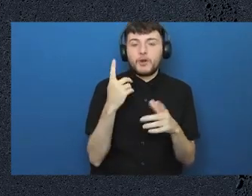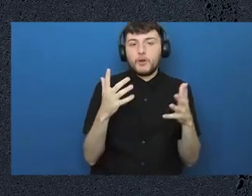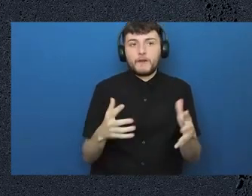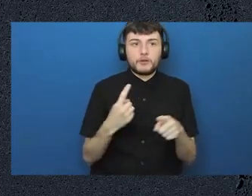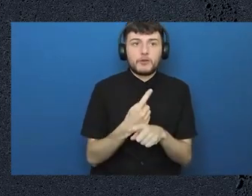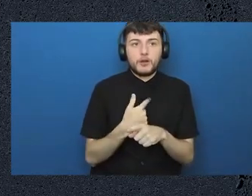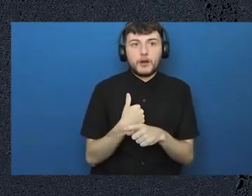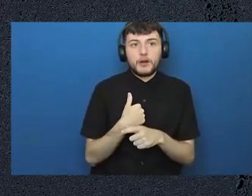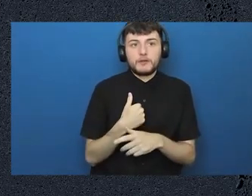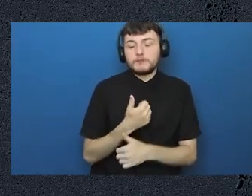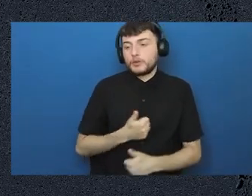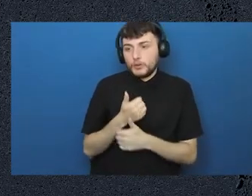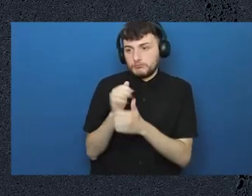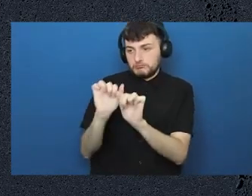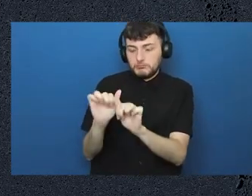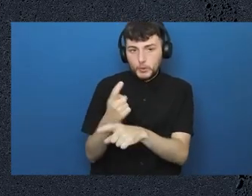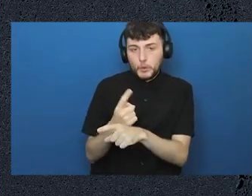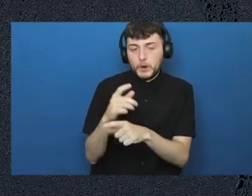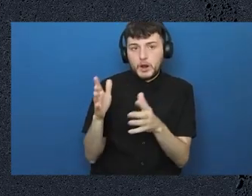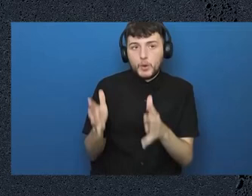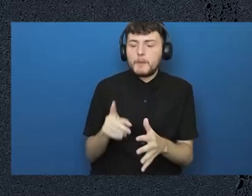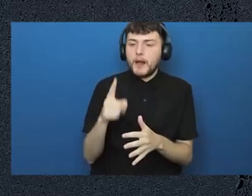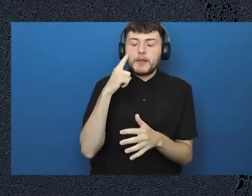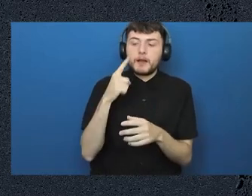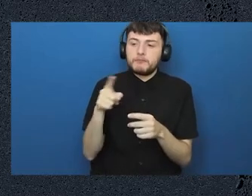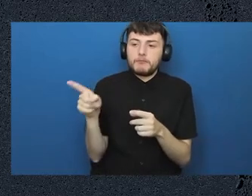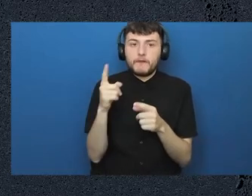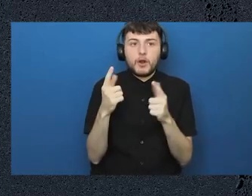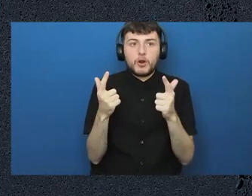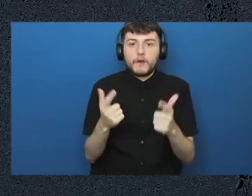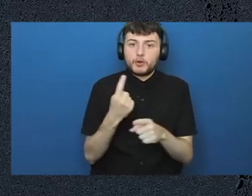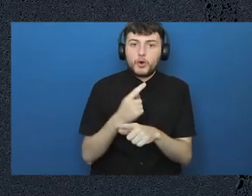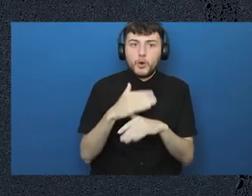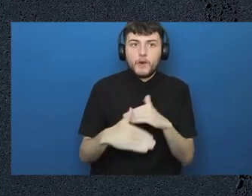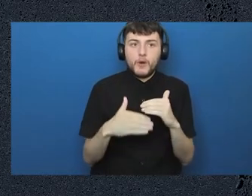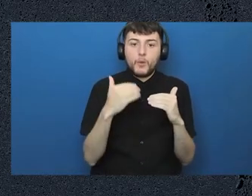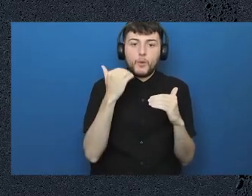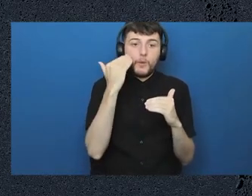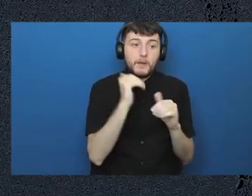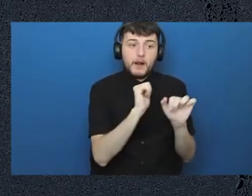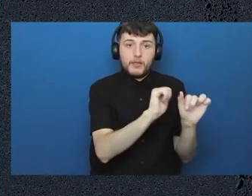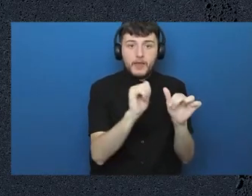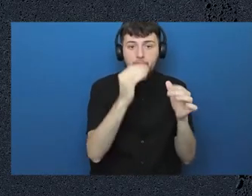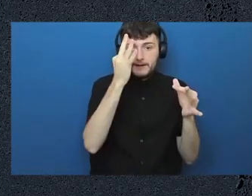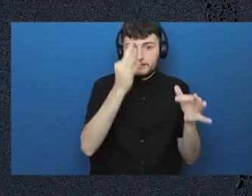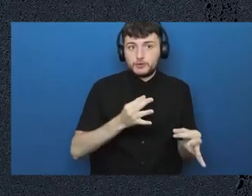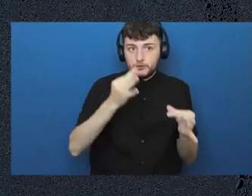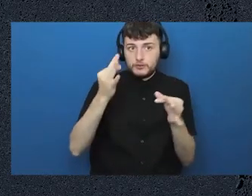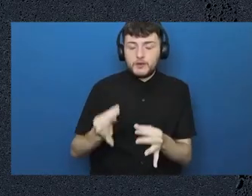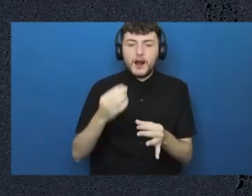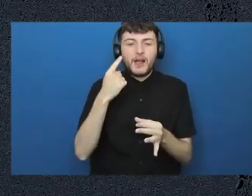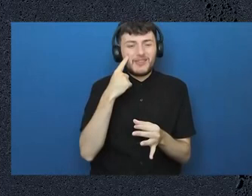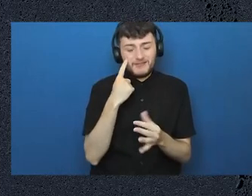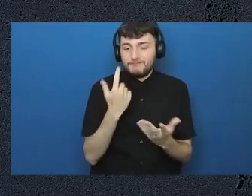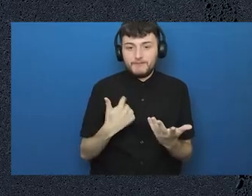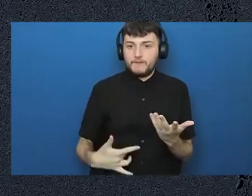much, but we've talked a lot about choices women make. And I do think I'm just not sure that those choices are real. And I look at my own